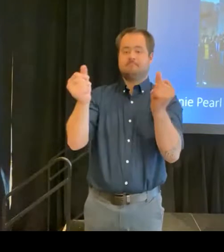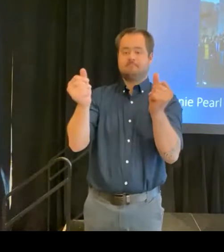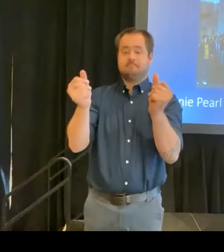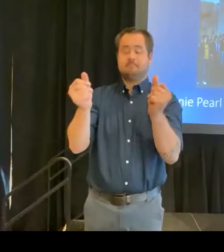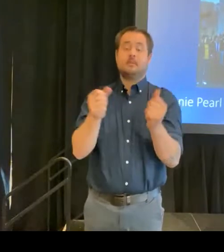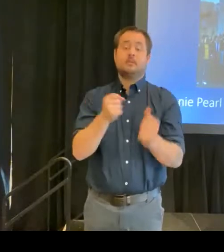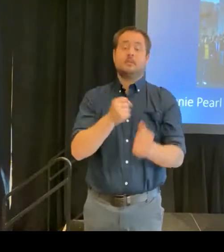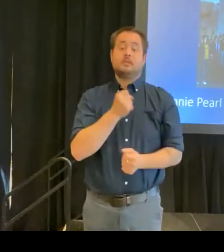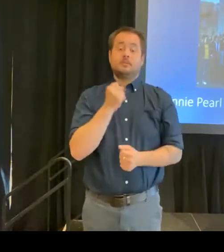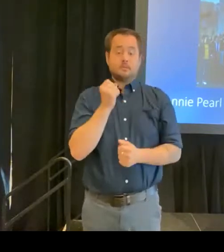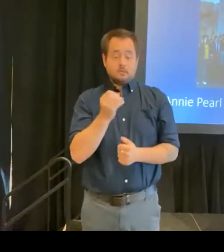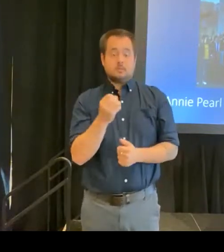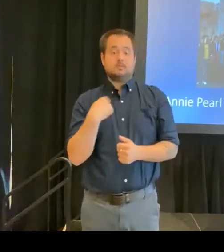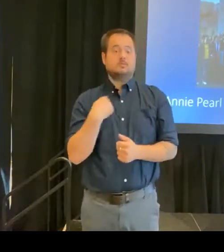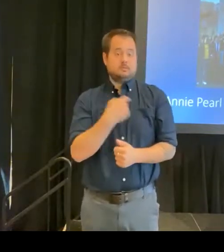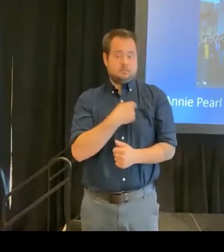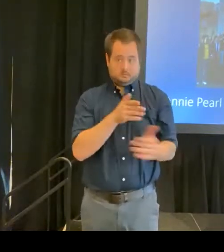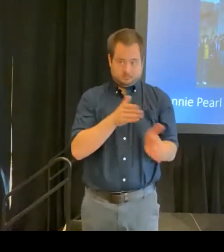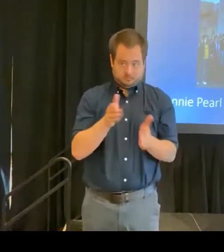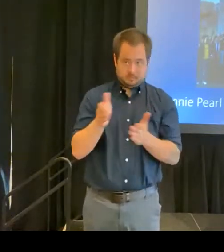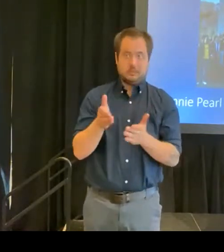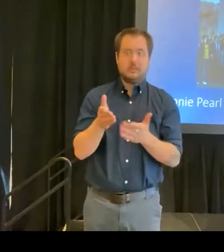they did is,